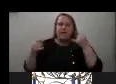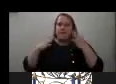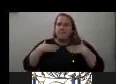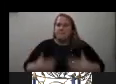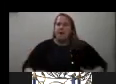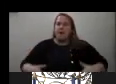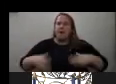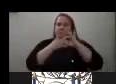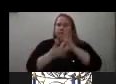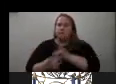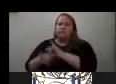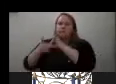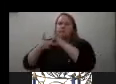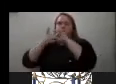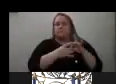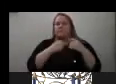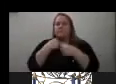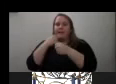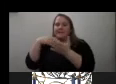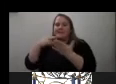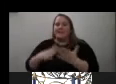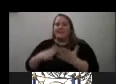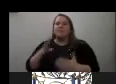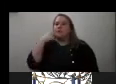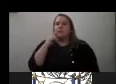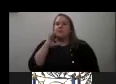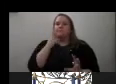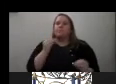and it's all done to make the dancer look wonderful.